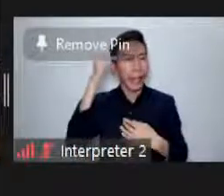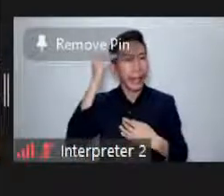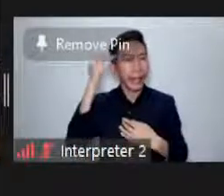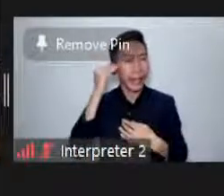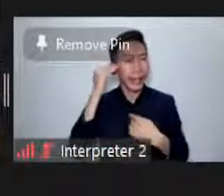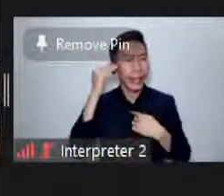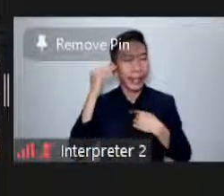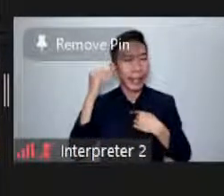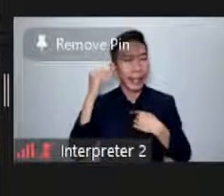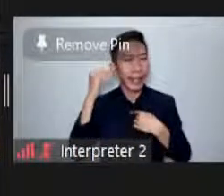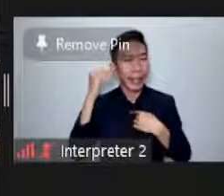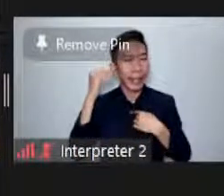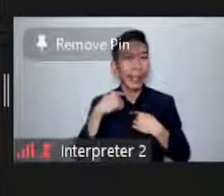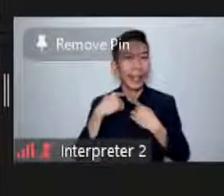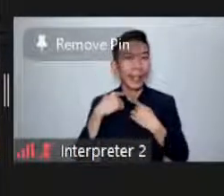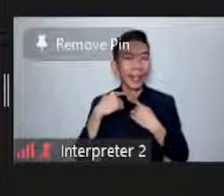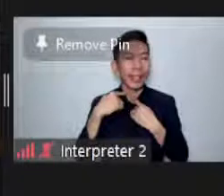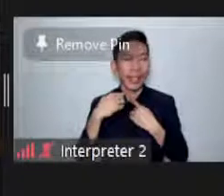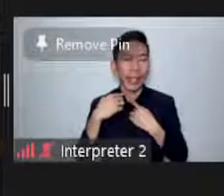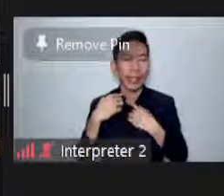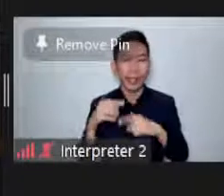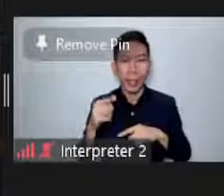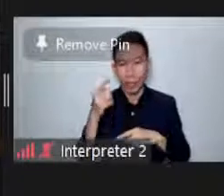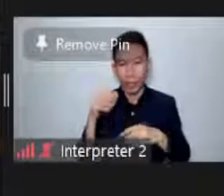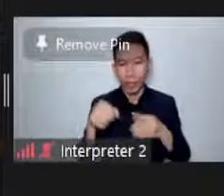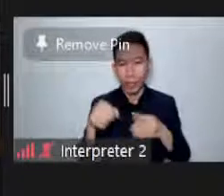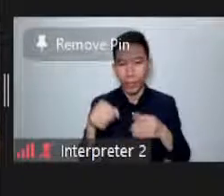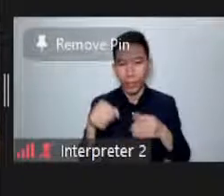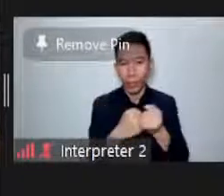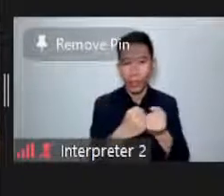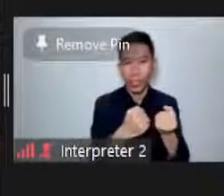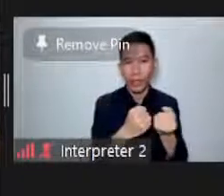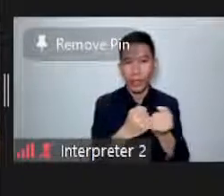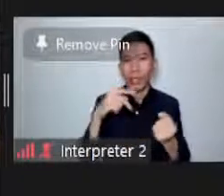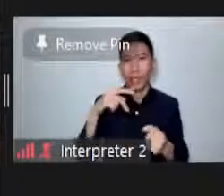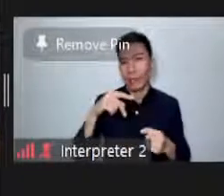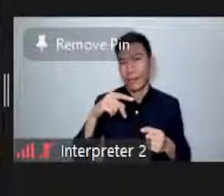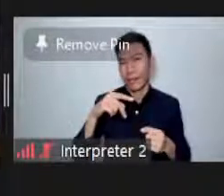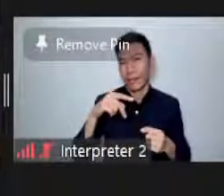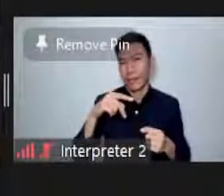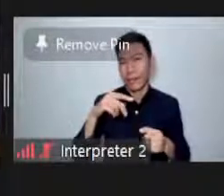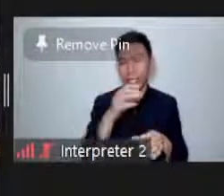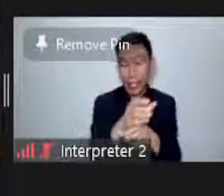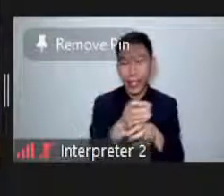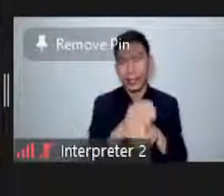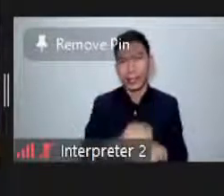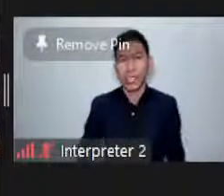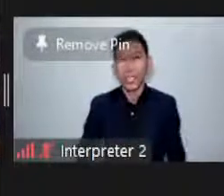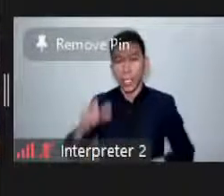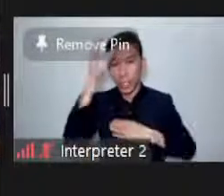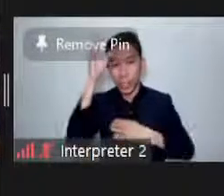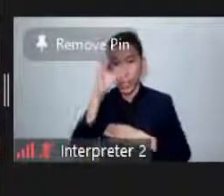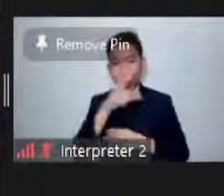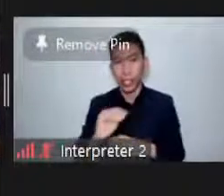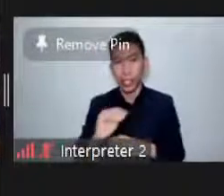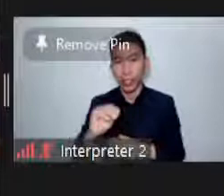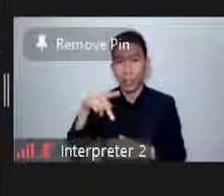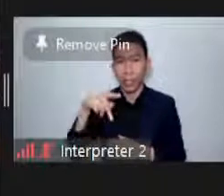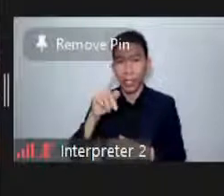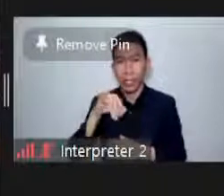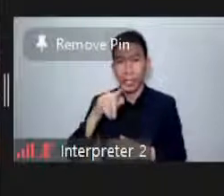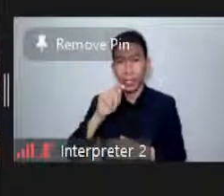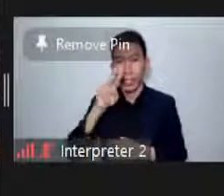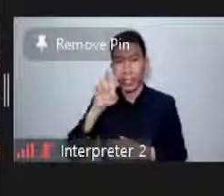and for supportive and palliative care. This Cancer and Supportive Palliative Medicines Access Program is